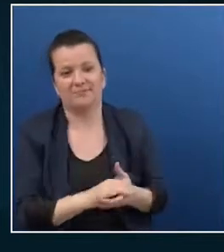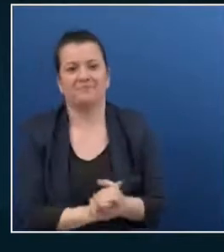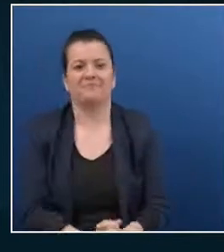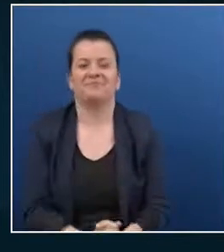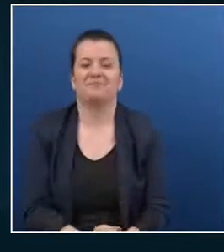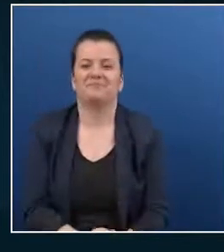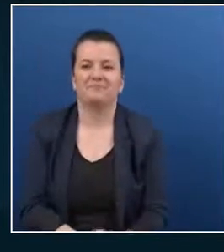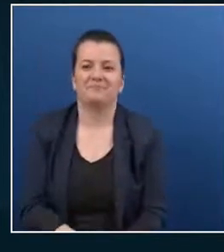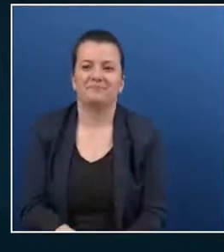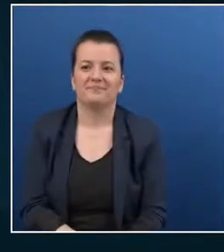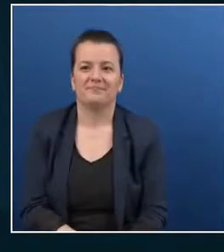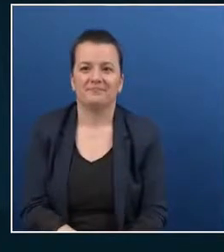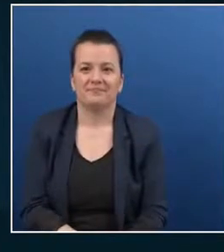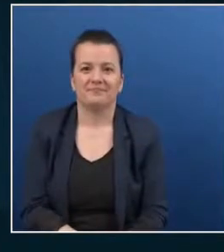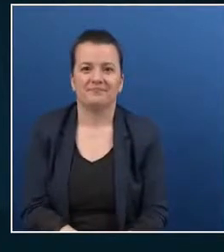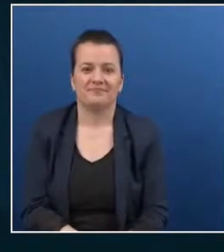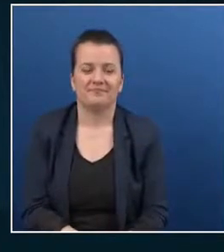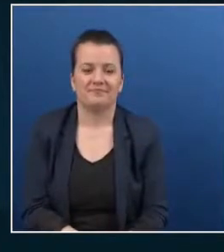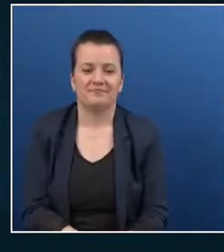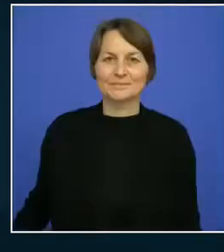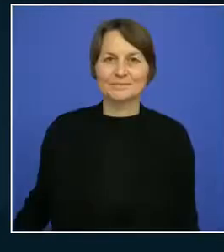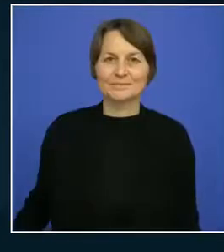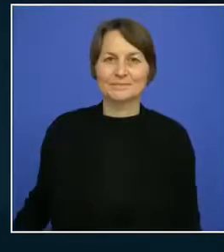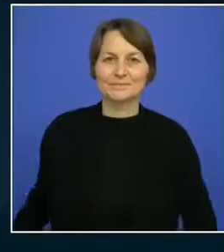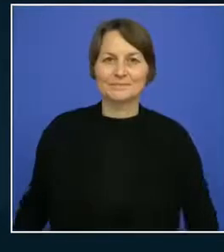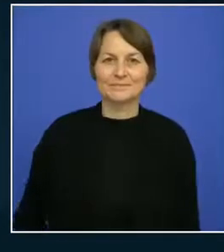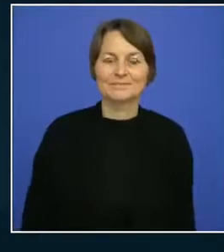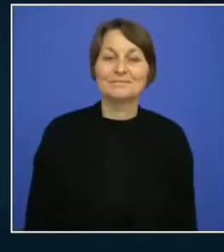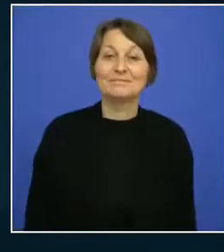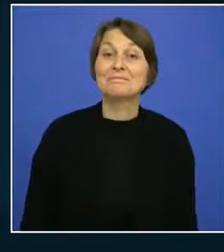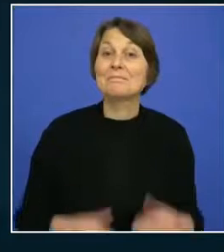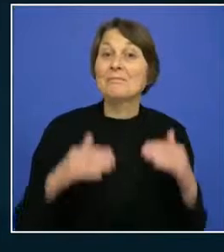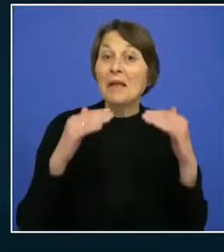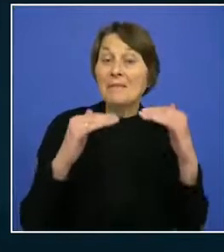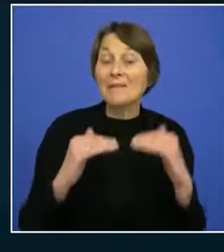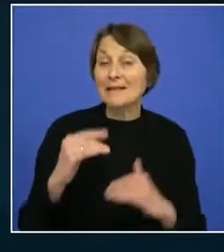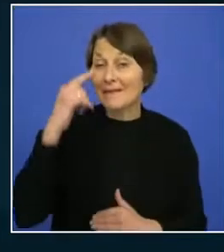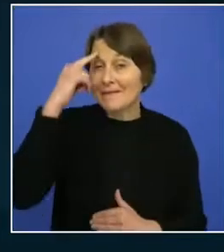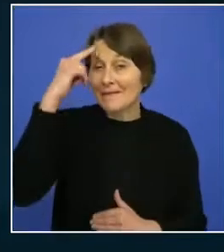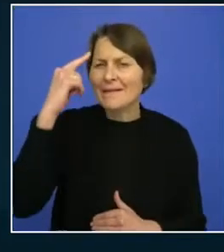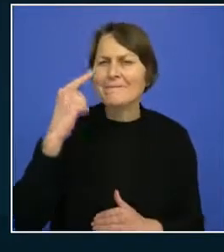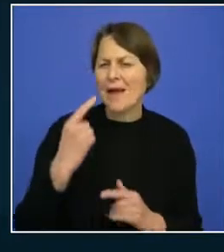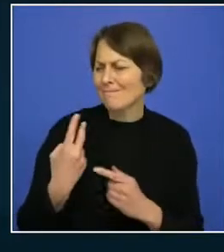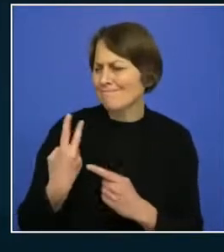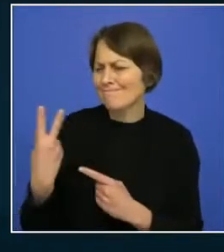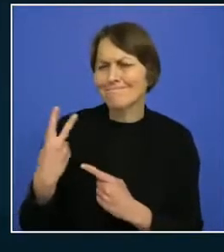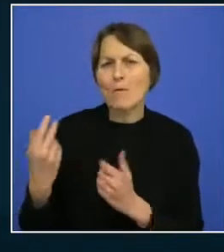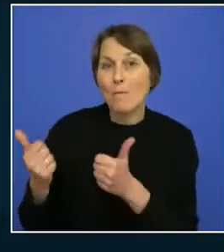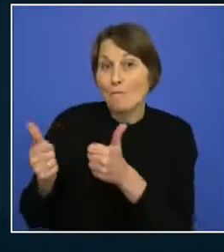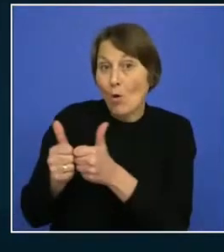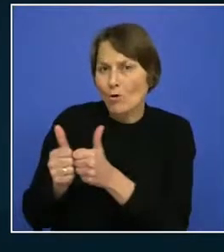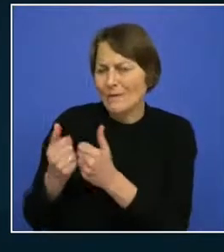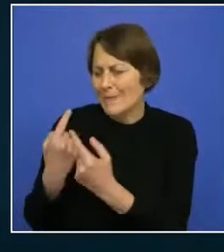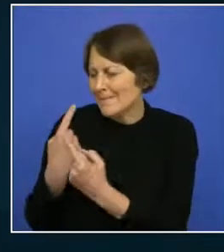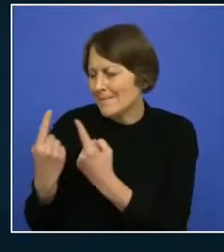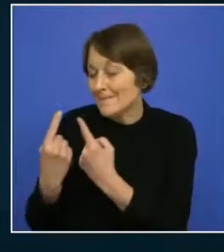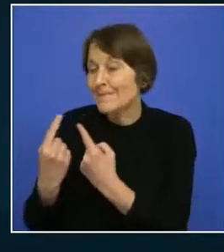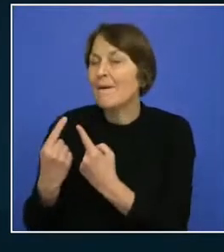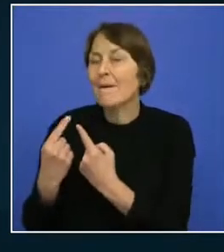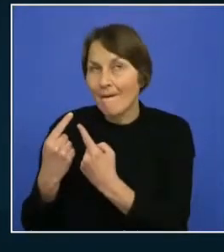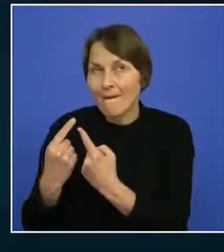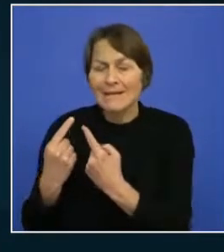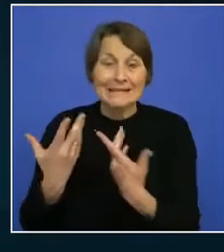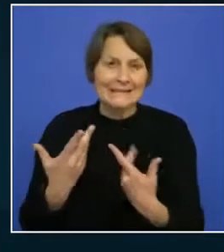So the next idea that I remember talking to Daisuke, I said, well, what if, this is a big what if project,